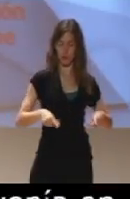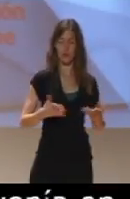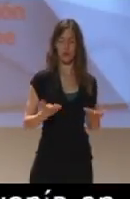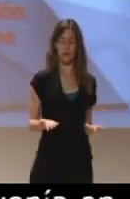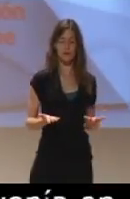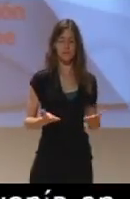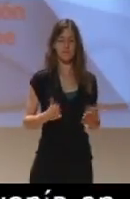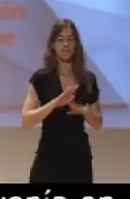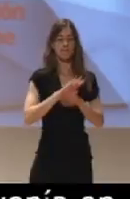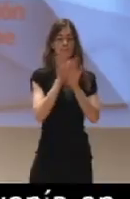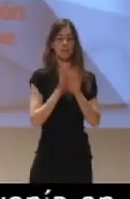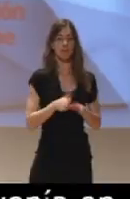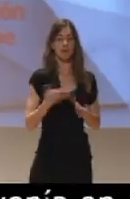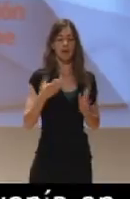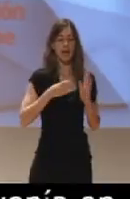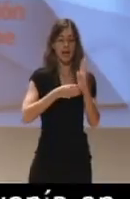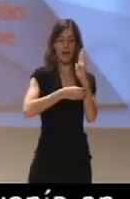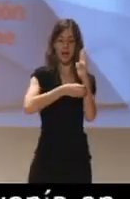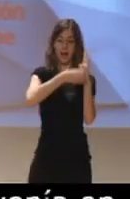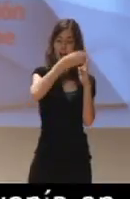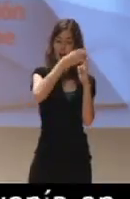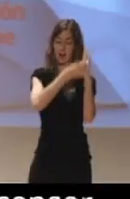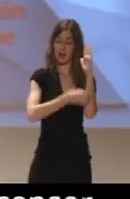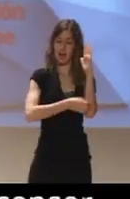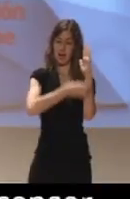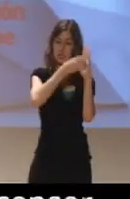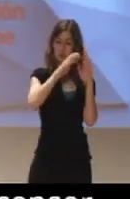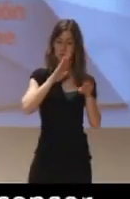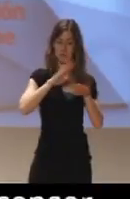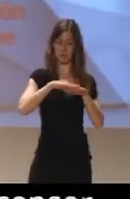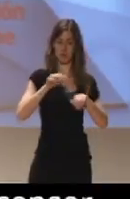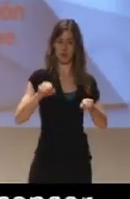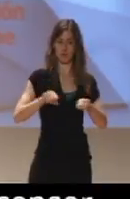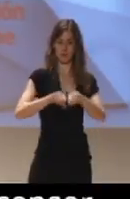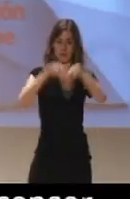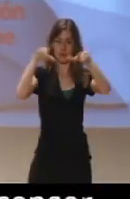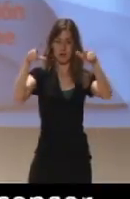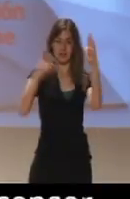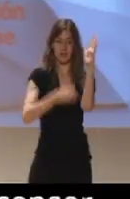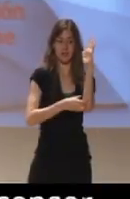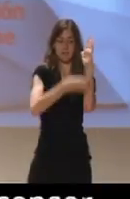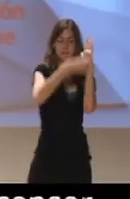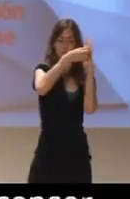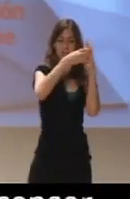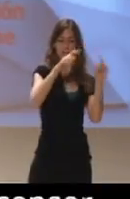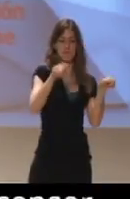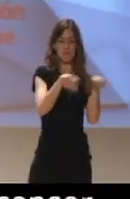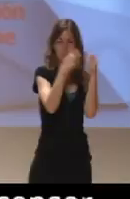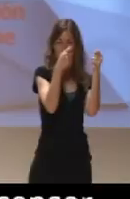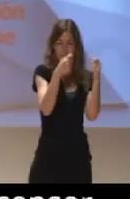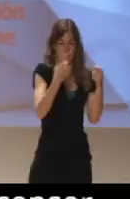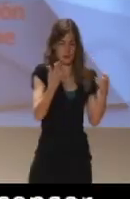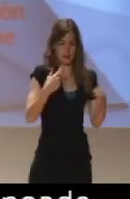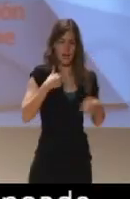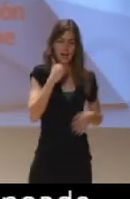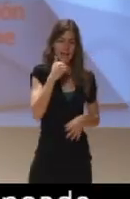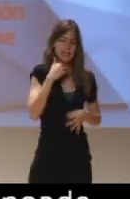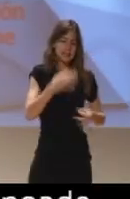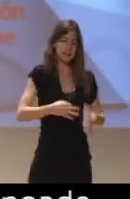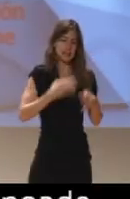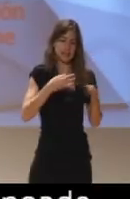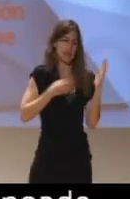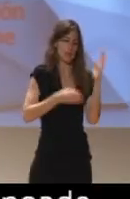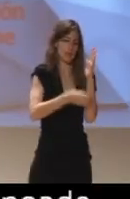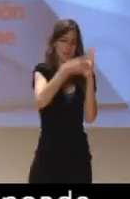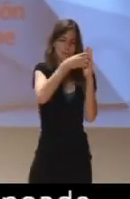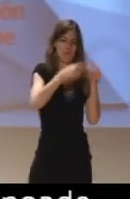was in a wheelchair, and the lift to go up would